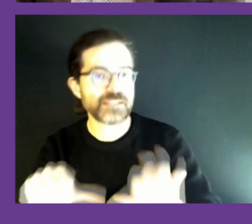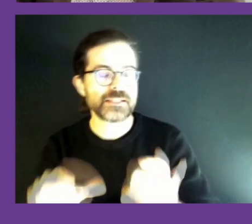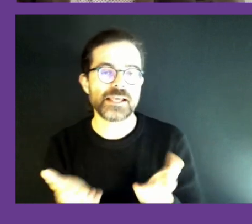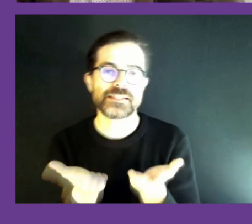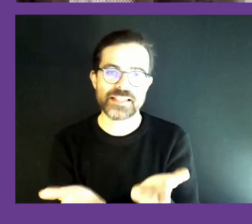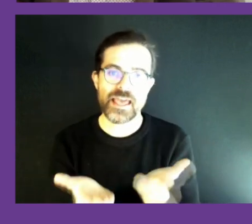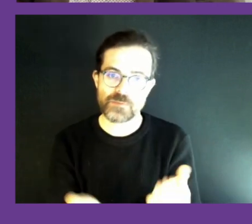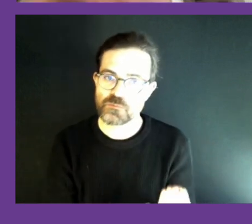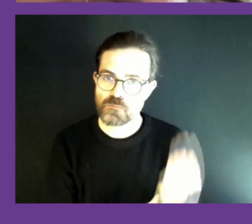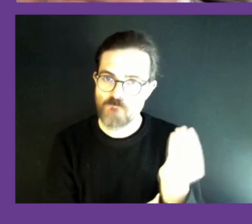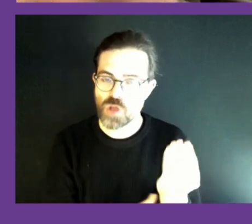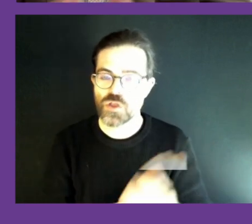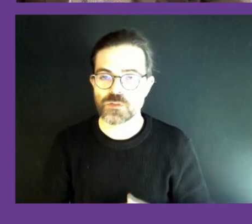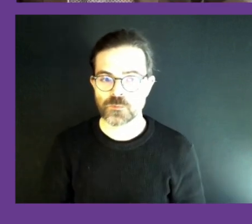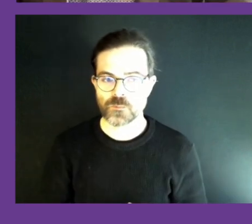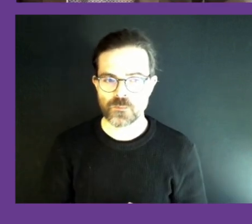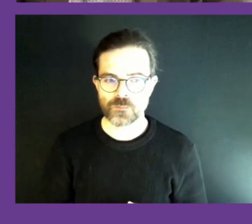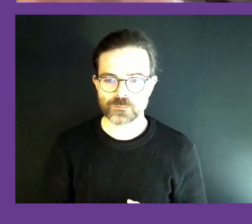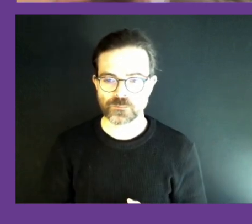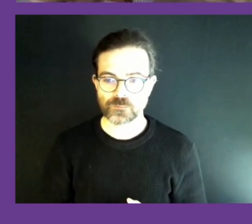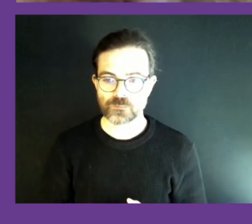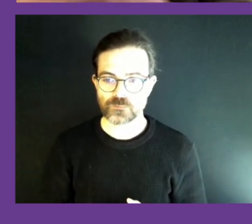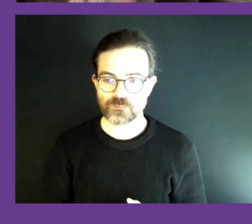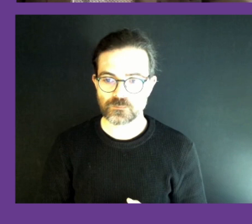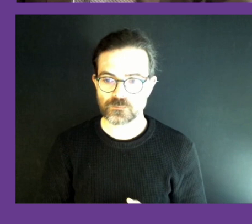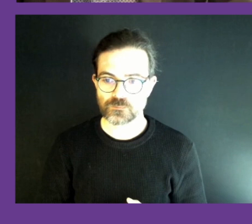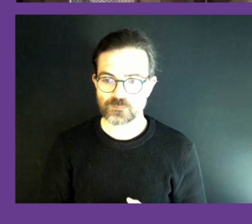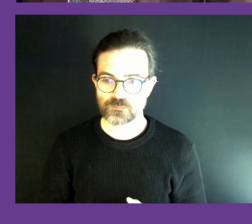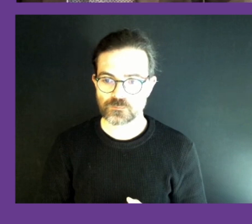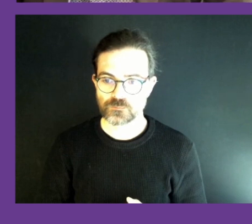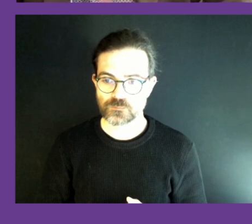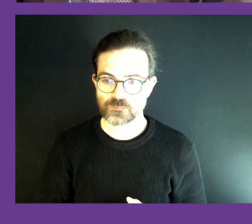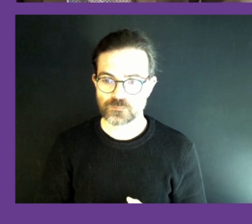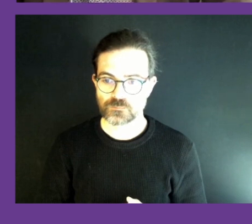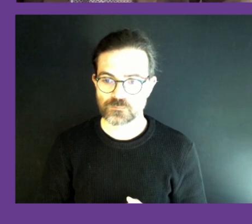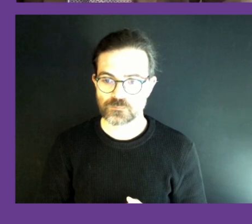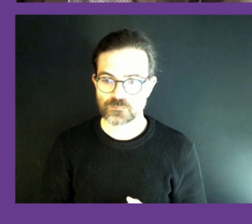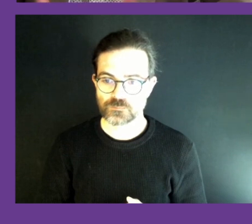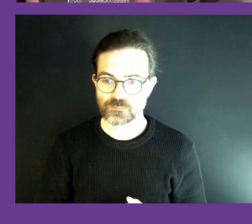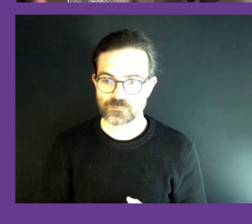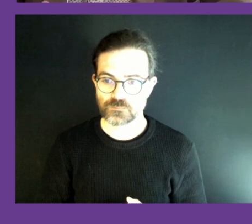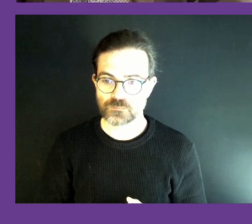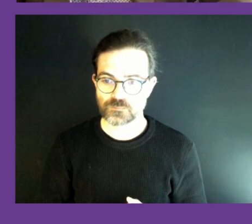services. So if if I want to be a great professional, or if I want to be a leading